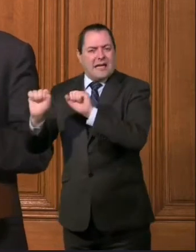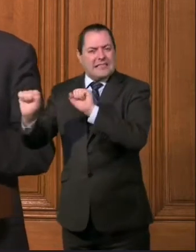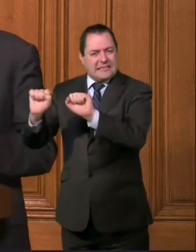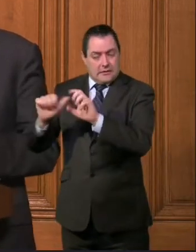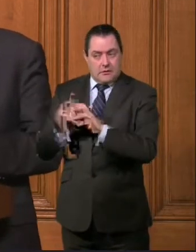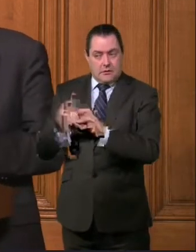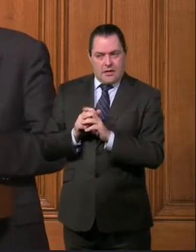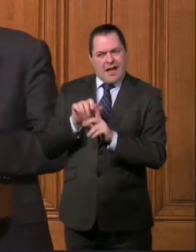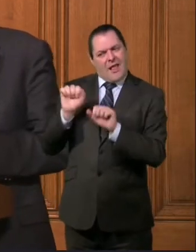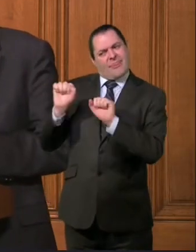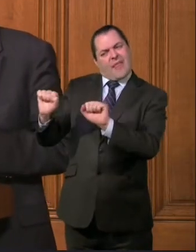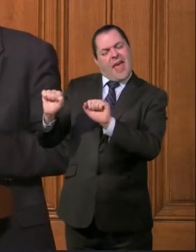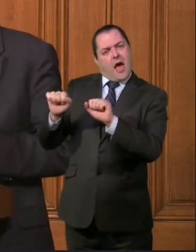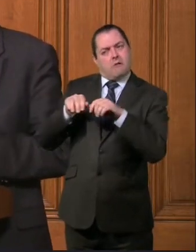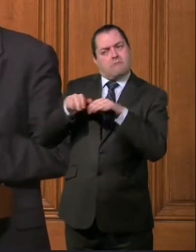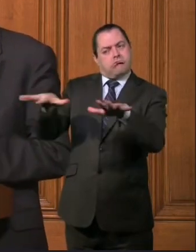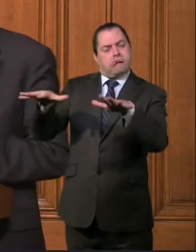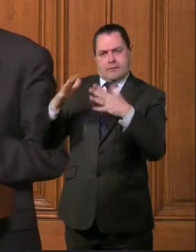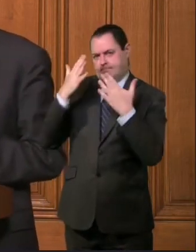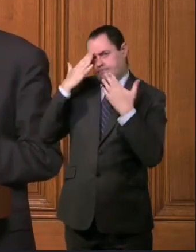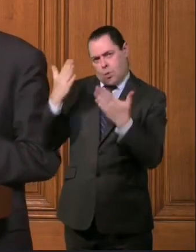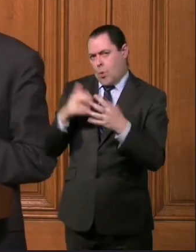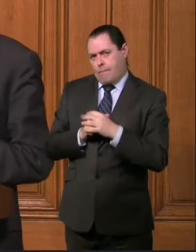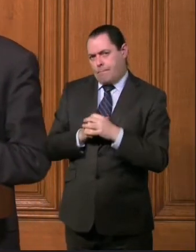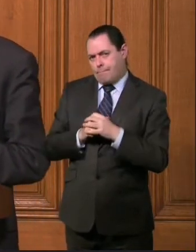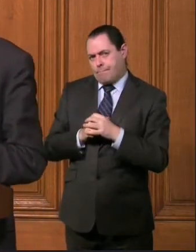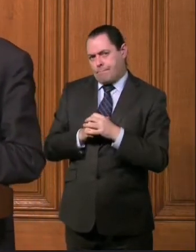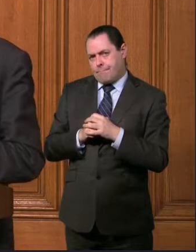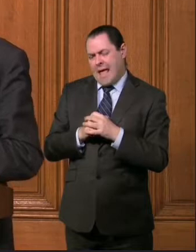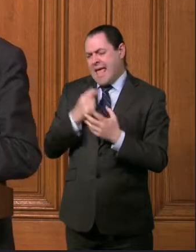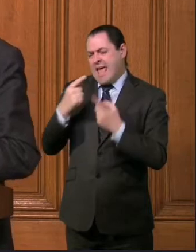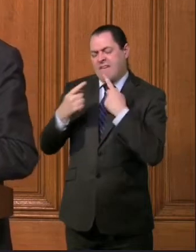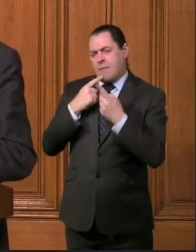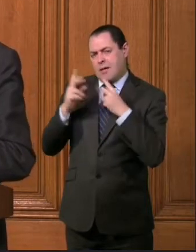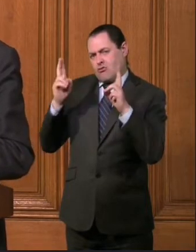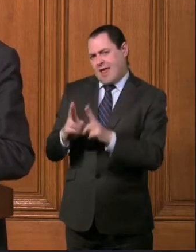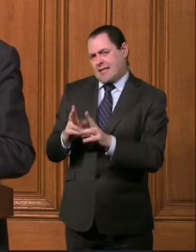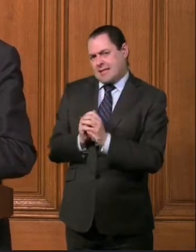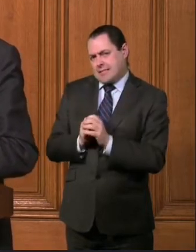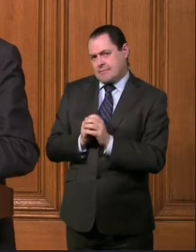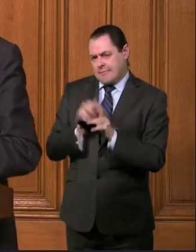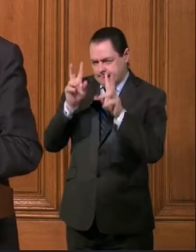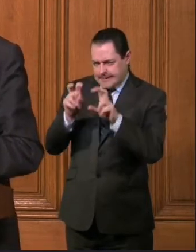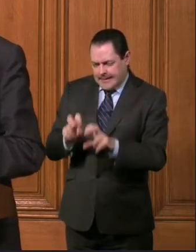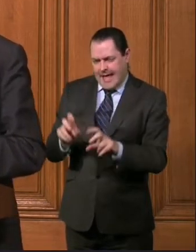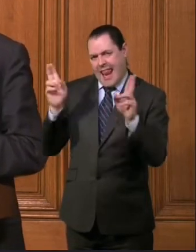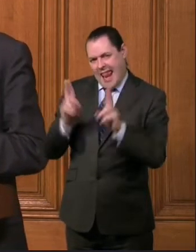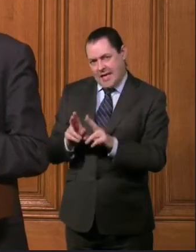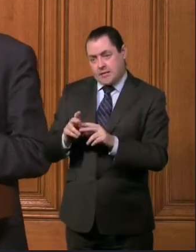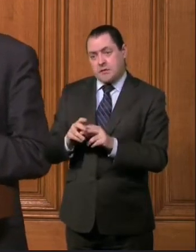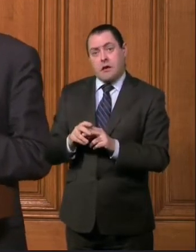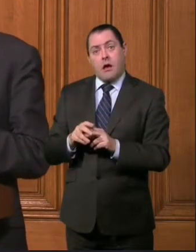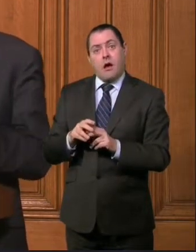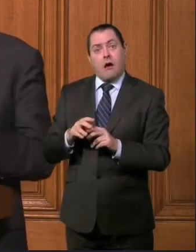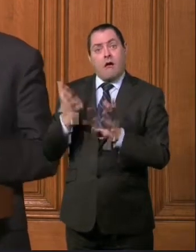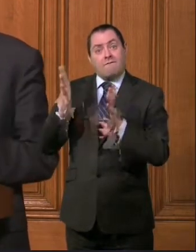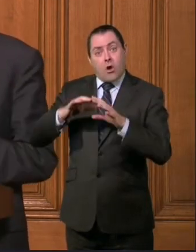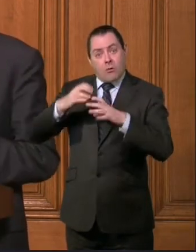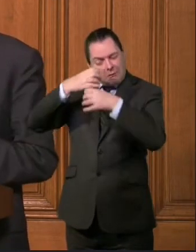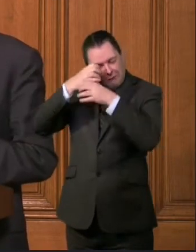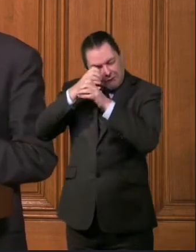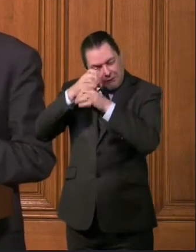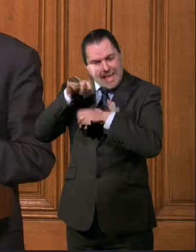are more concerned that they have certain features which means they might be less susceptible to vaccines. We will see a lot